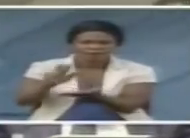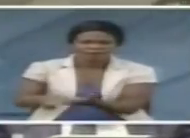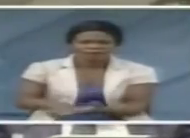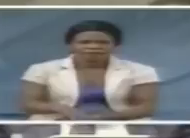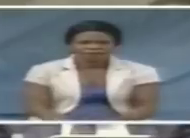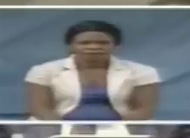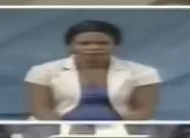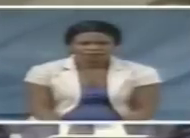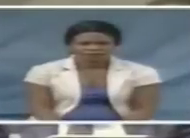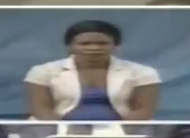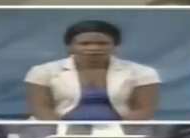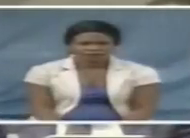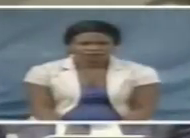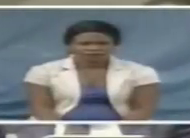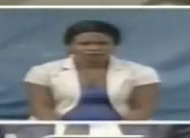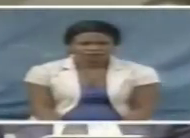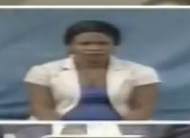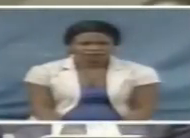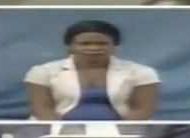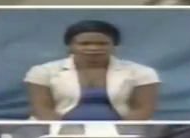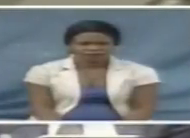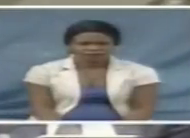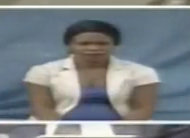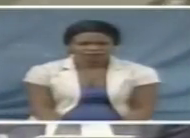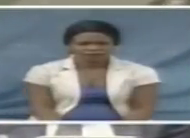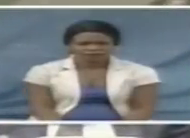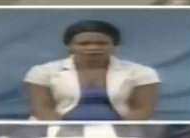granting of tender approvals.